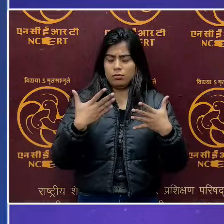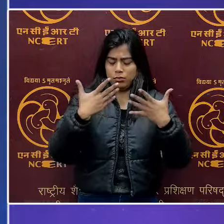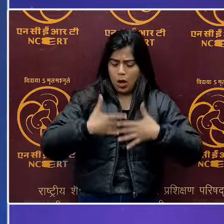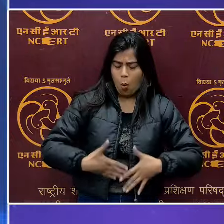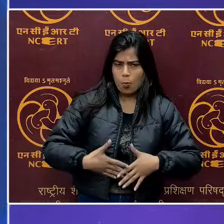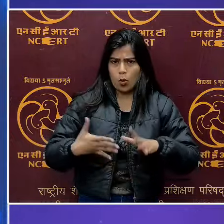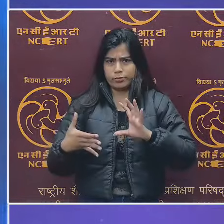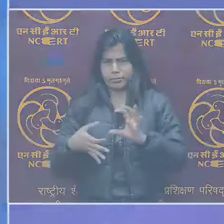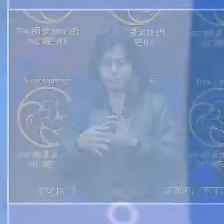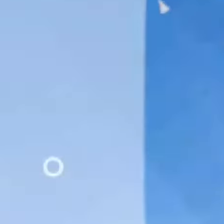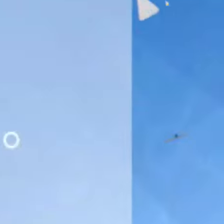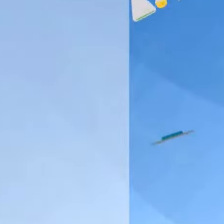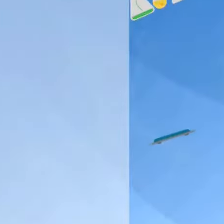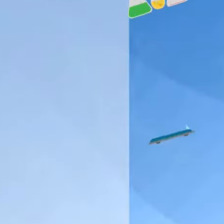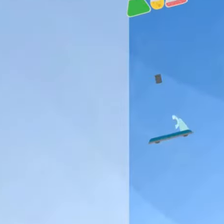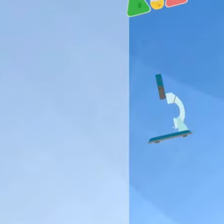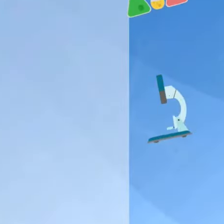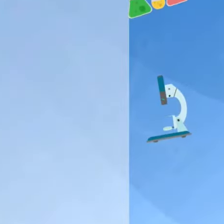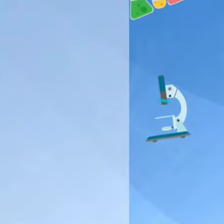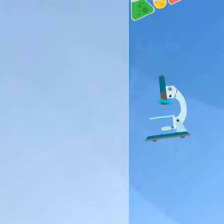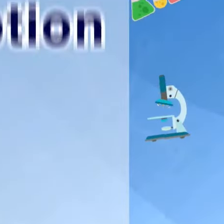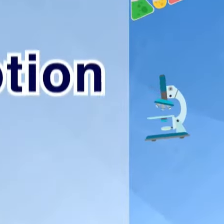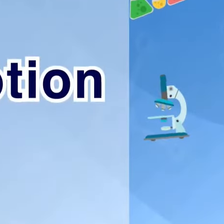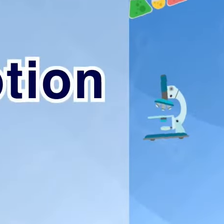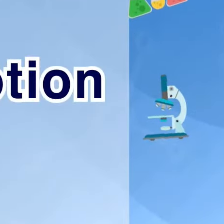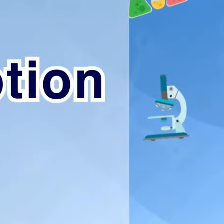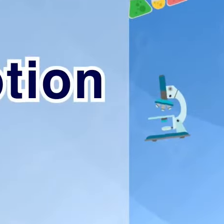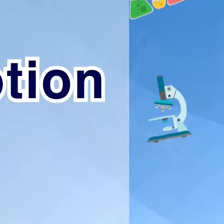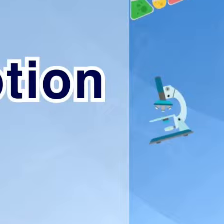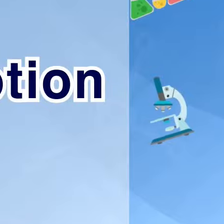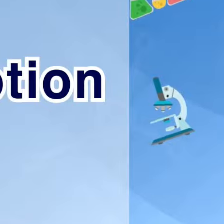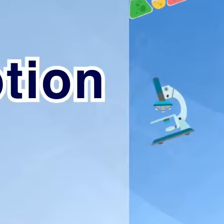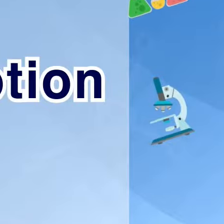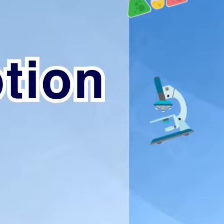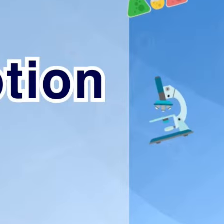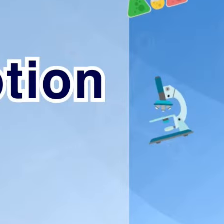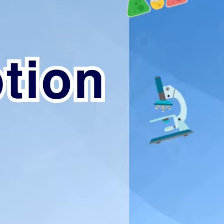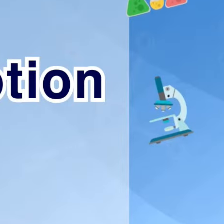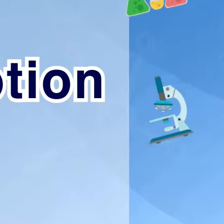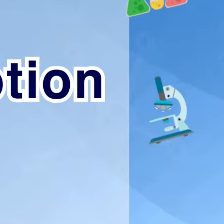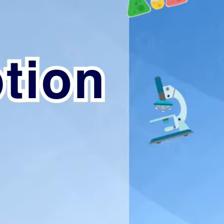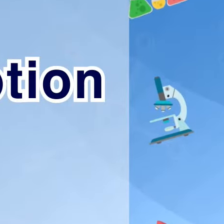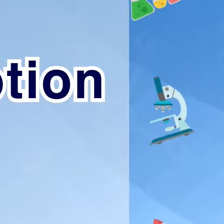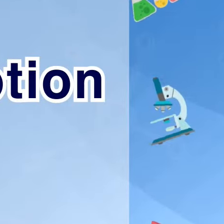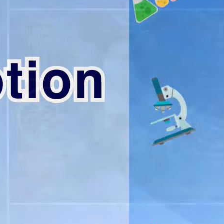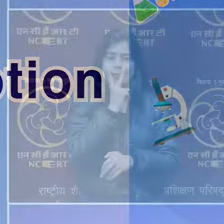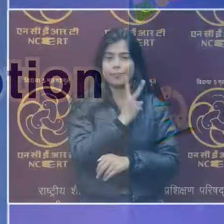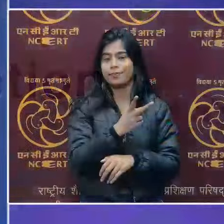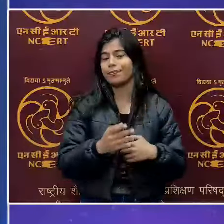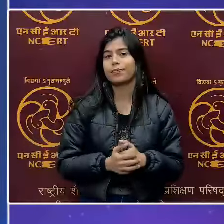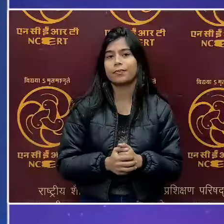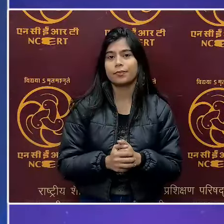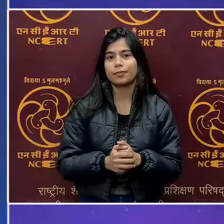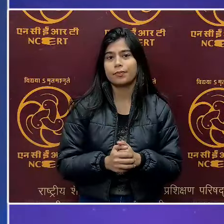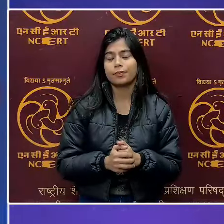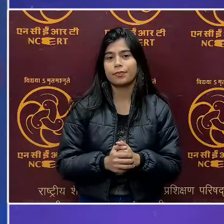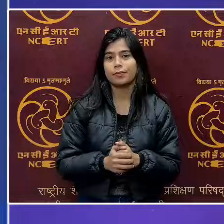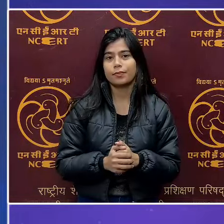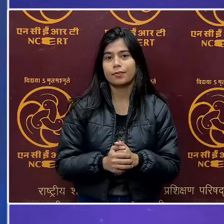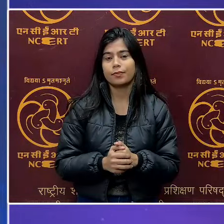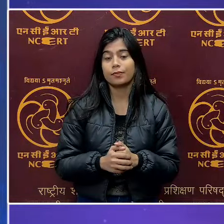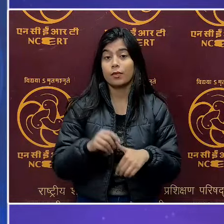this is the first part of this topic. You can see the topic on your screens as well. With this, we are